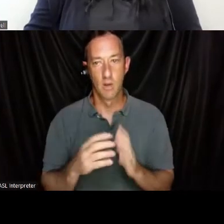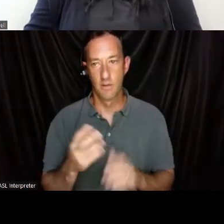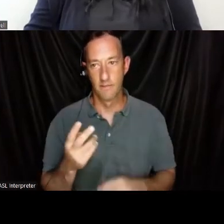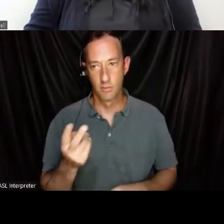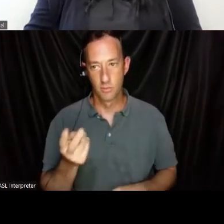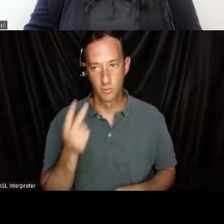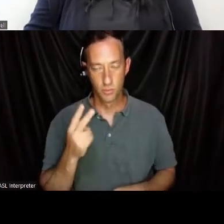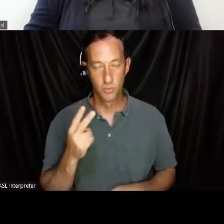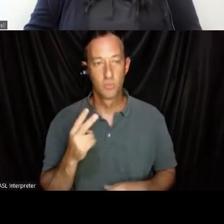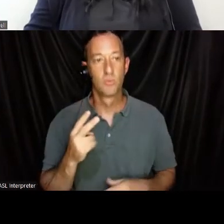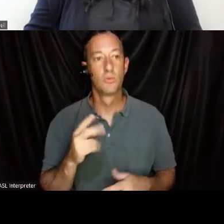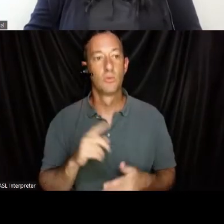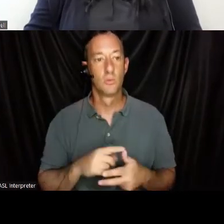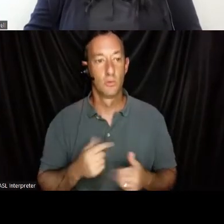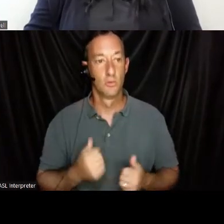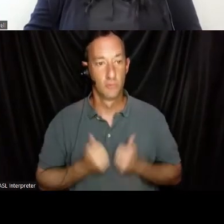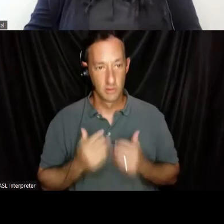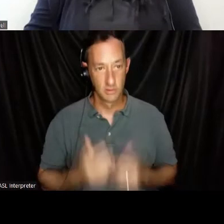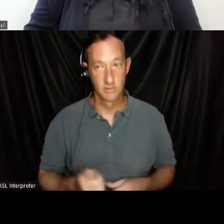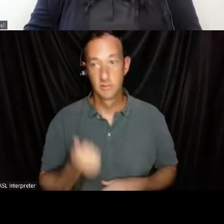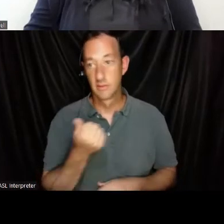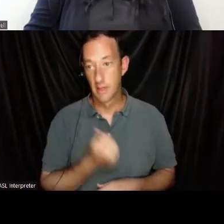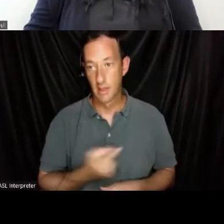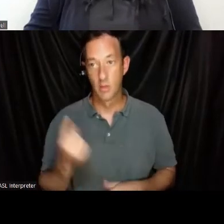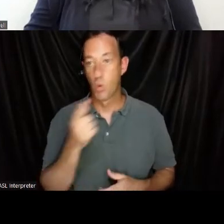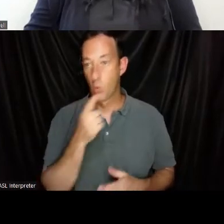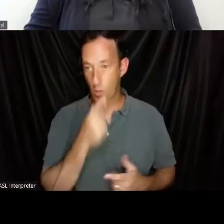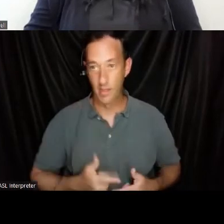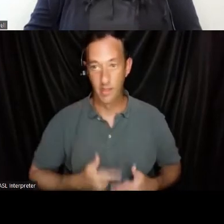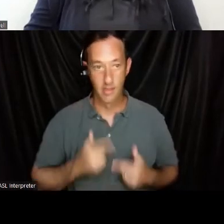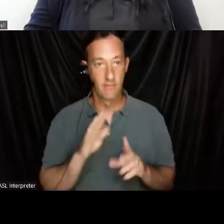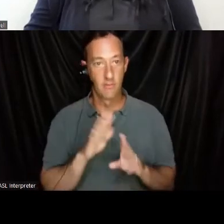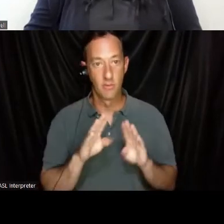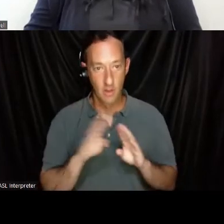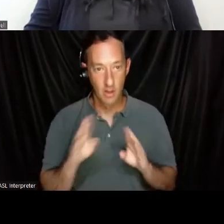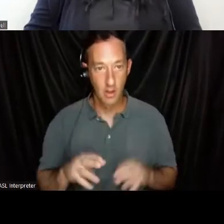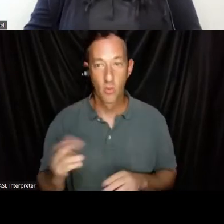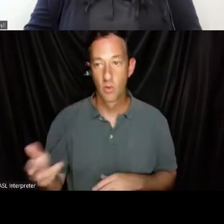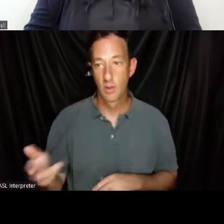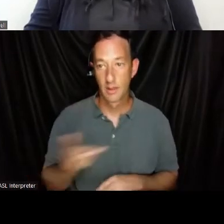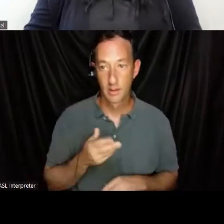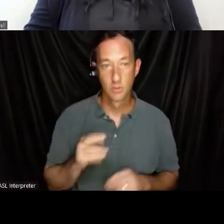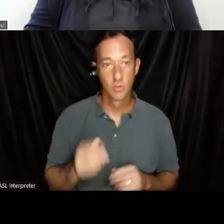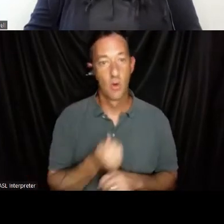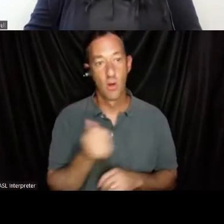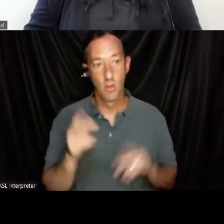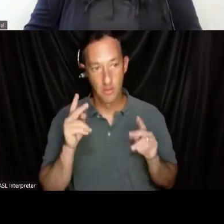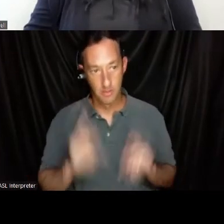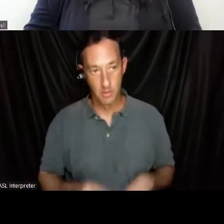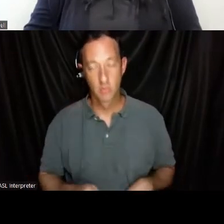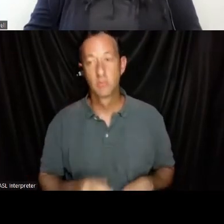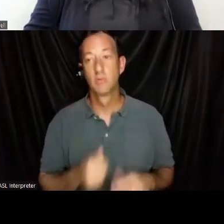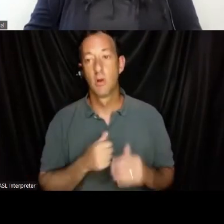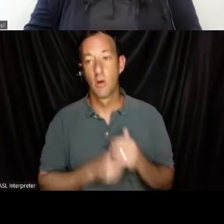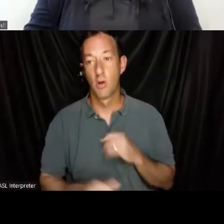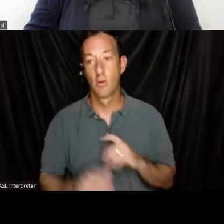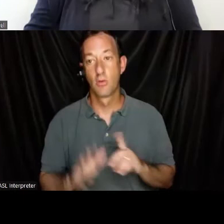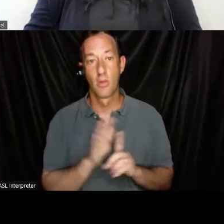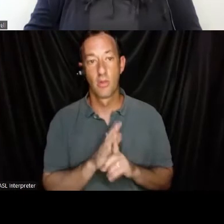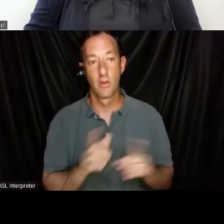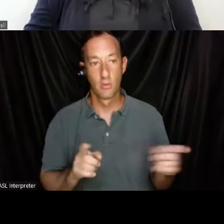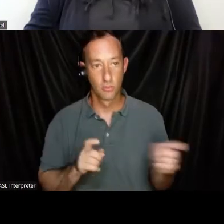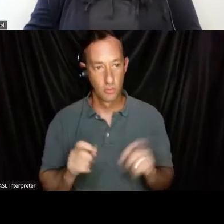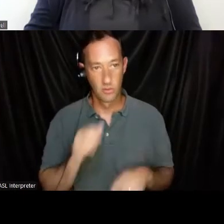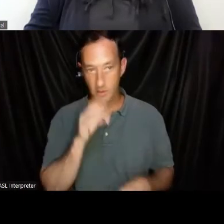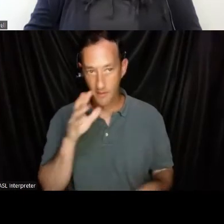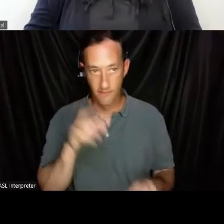the resident or any member of the resident's household or a guest or other person under the resident's control shall not engage in